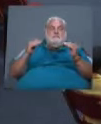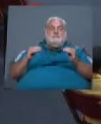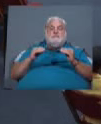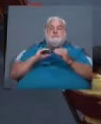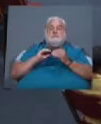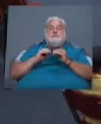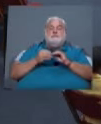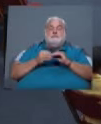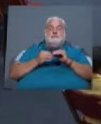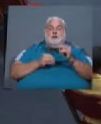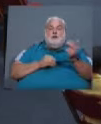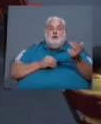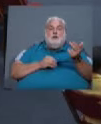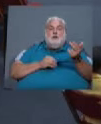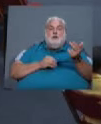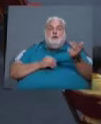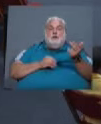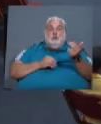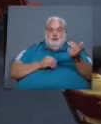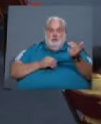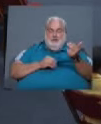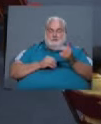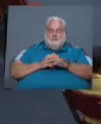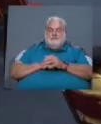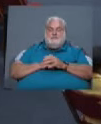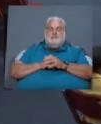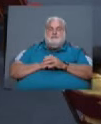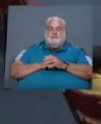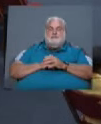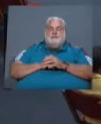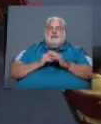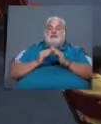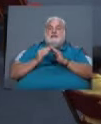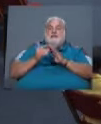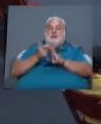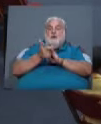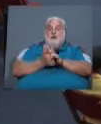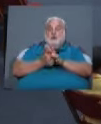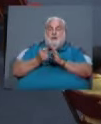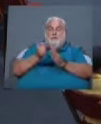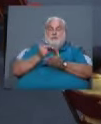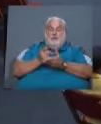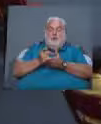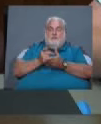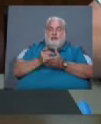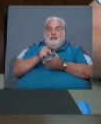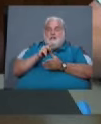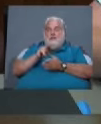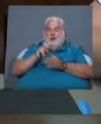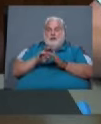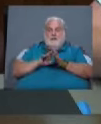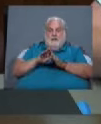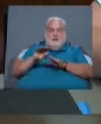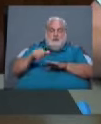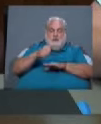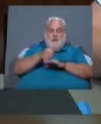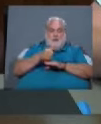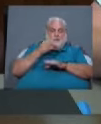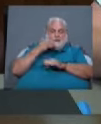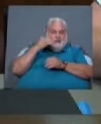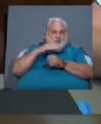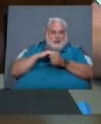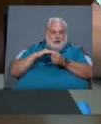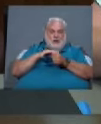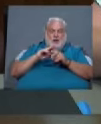Madam Clerk, will you read item number 13? An ordinance to approve a planned zoning development and establish a planned